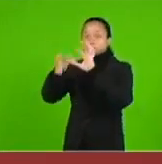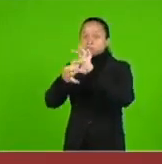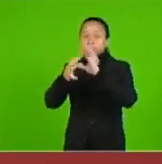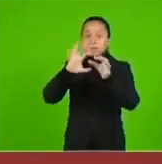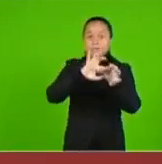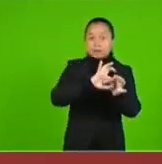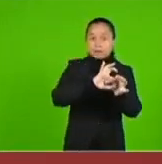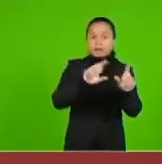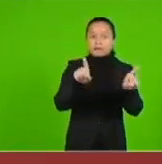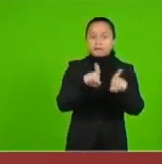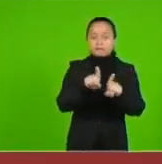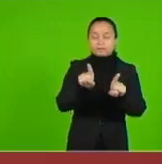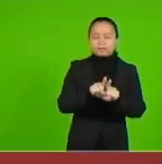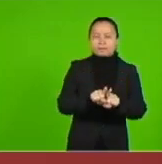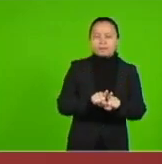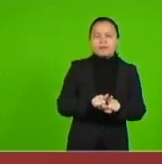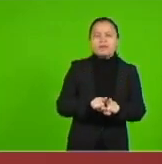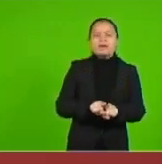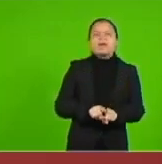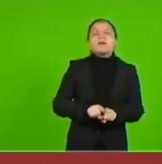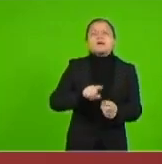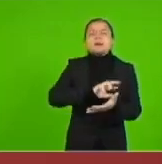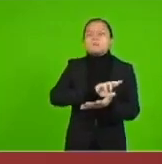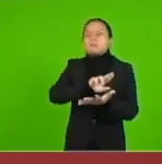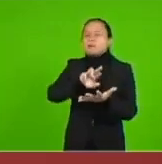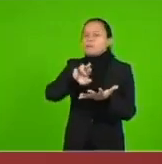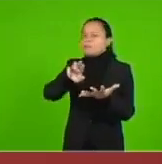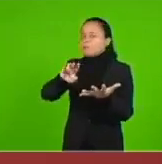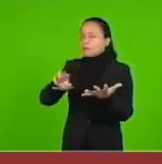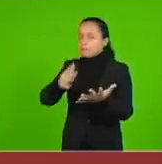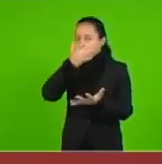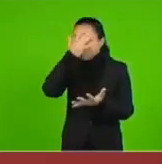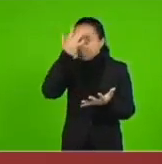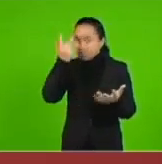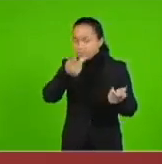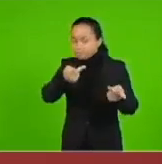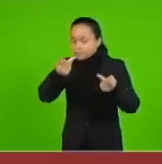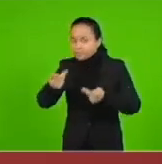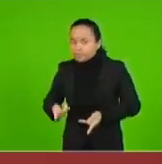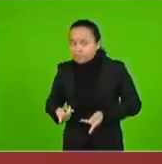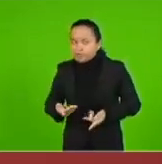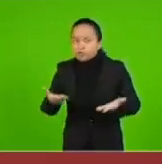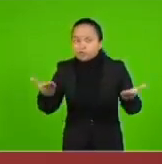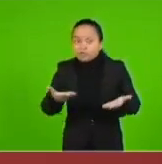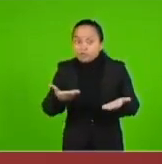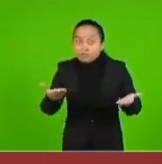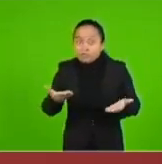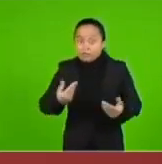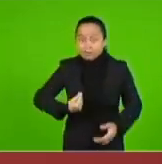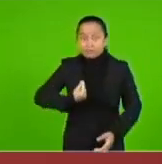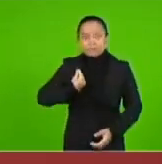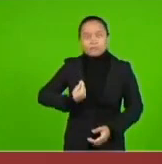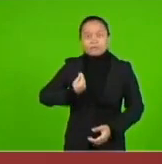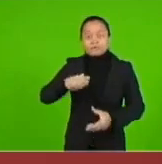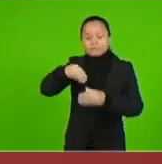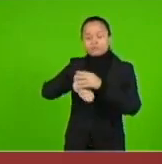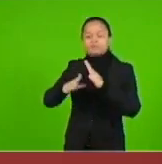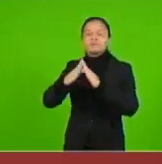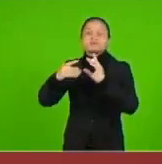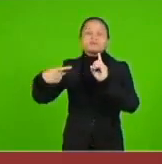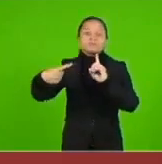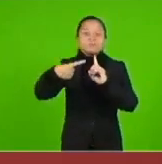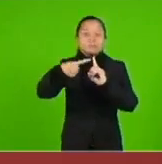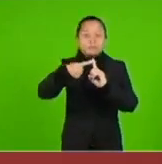and also to many visitors that honor us with their presence at this moment in all